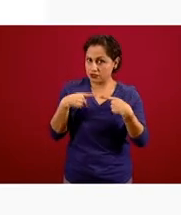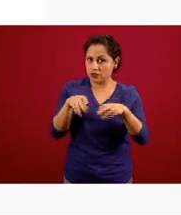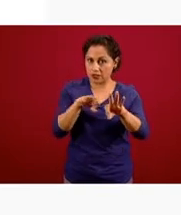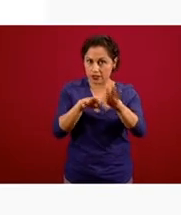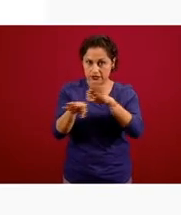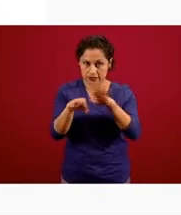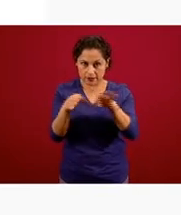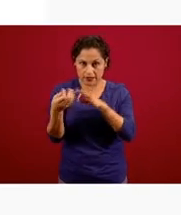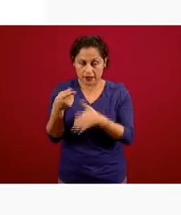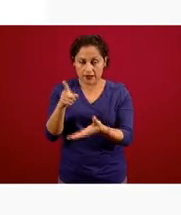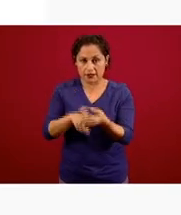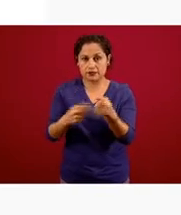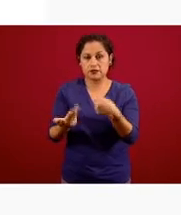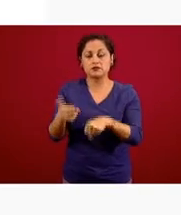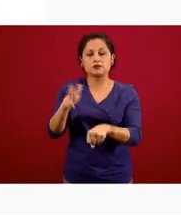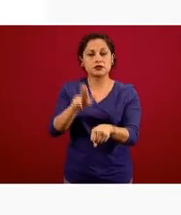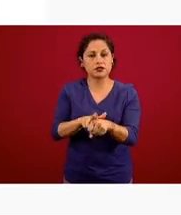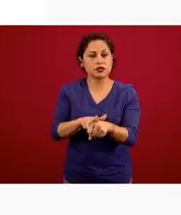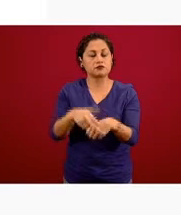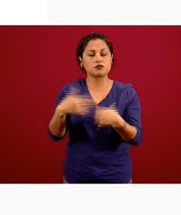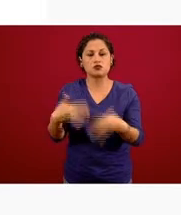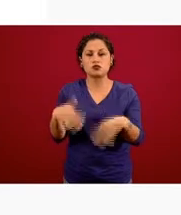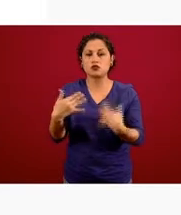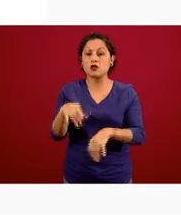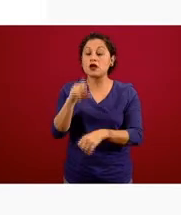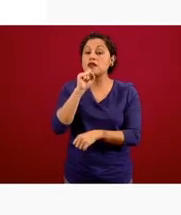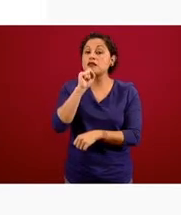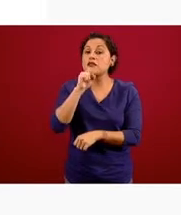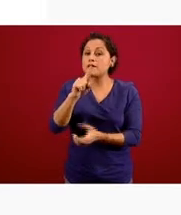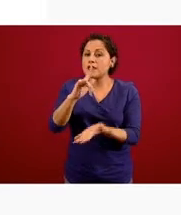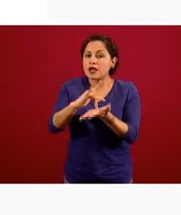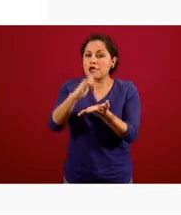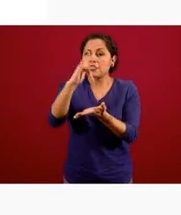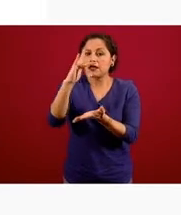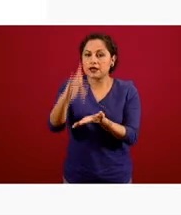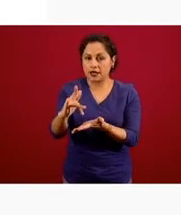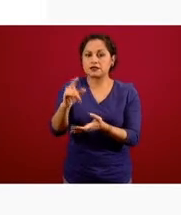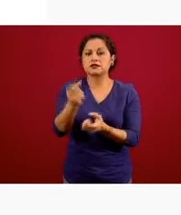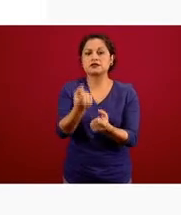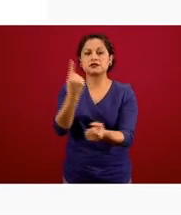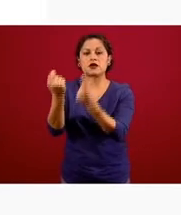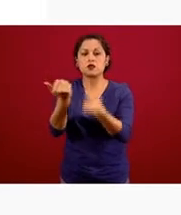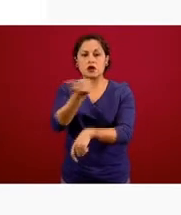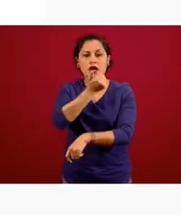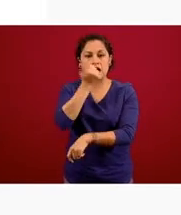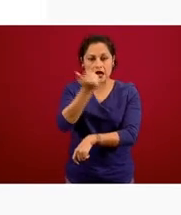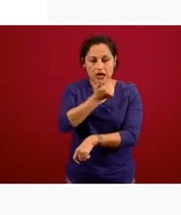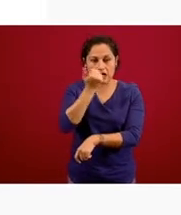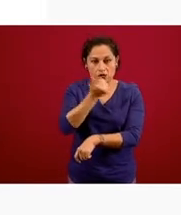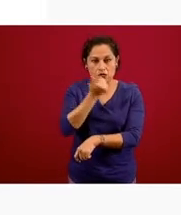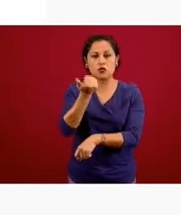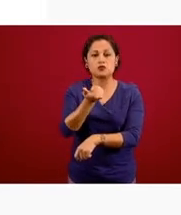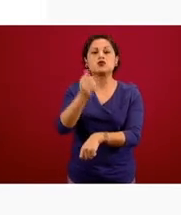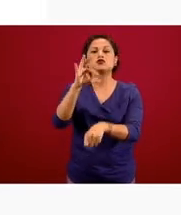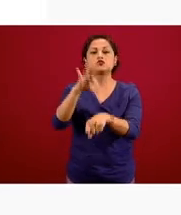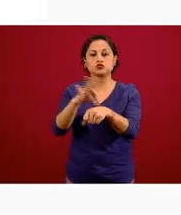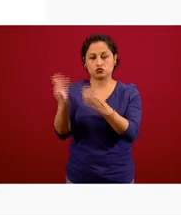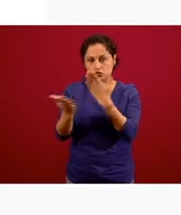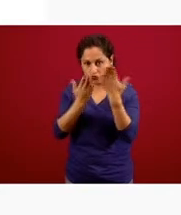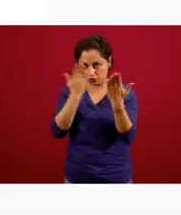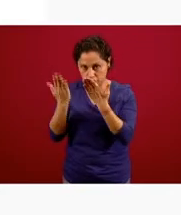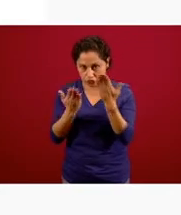the health personnel, the medical practitioners, and specifically the resident doctors in the COVID